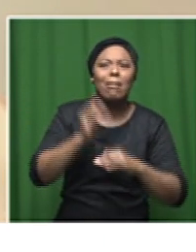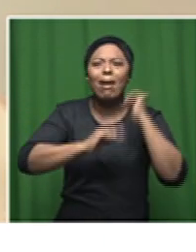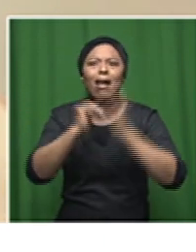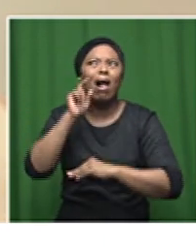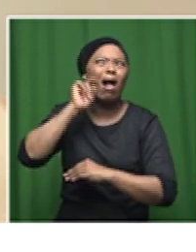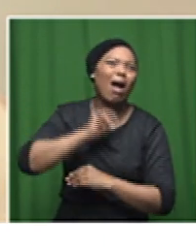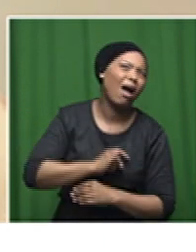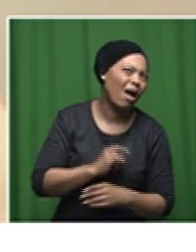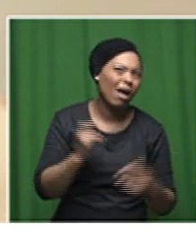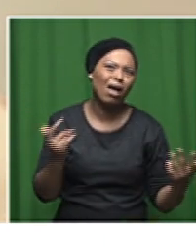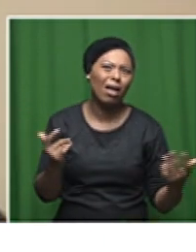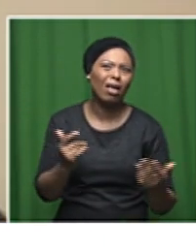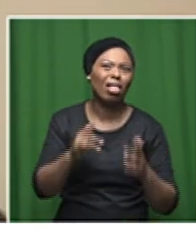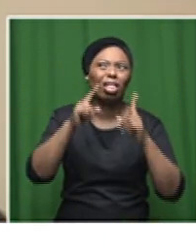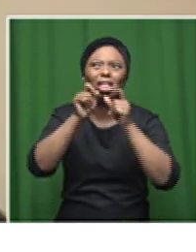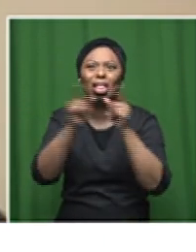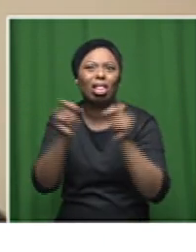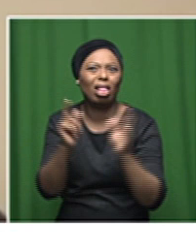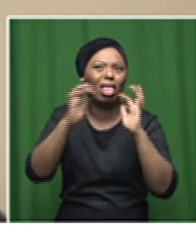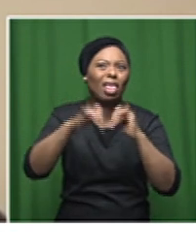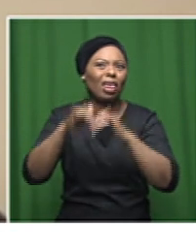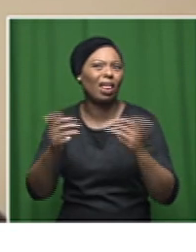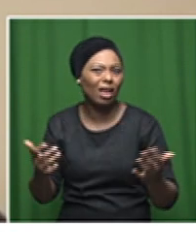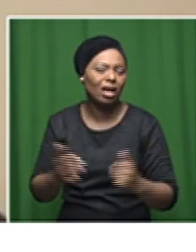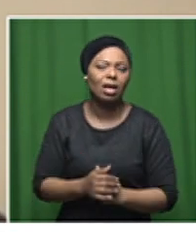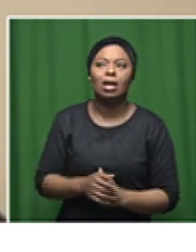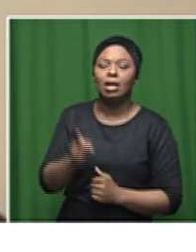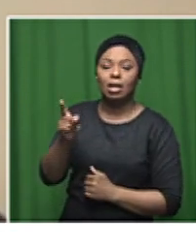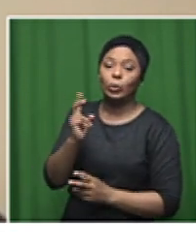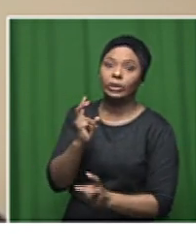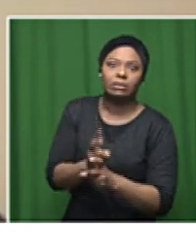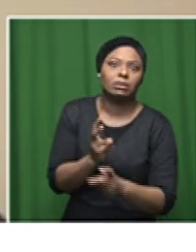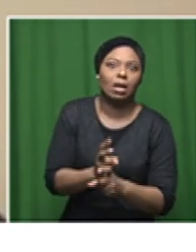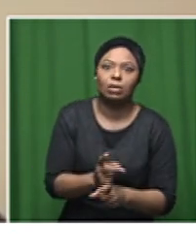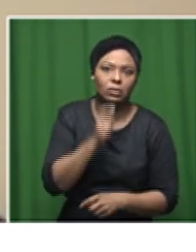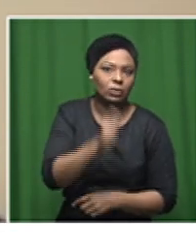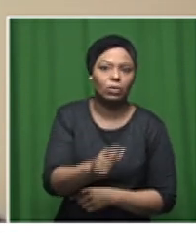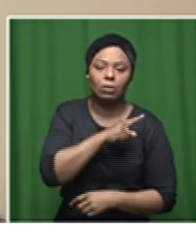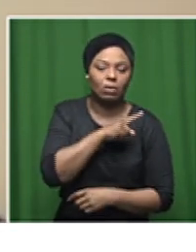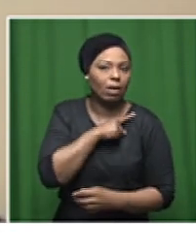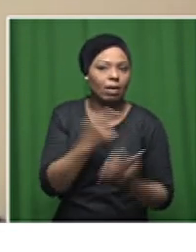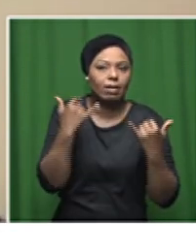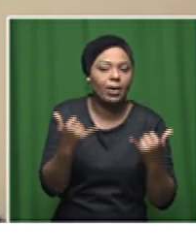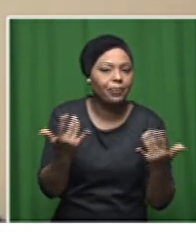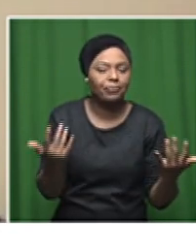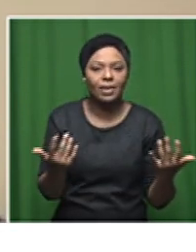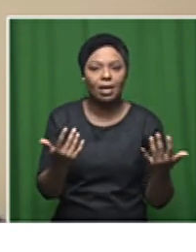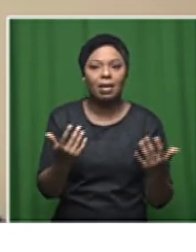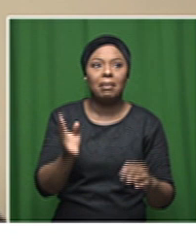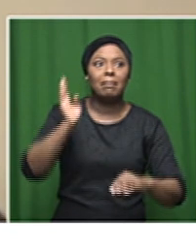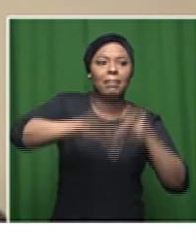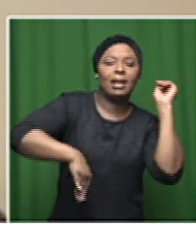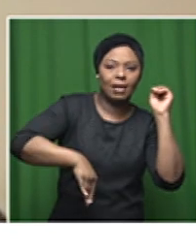It's difficult because, you know, as much as we always say, and now we don't have to blame the apartheid